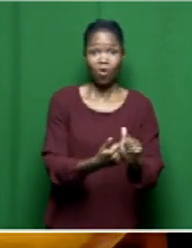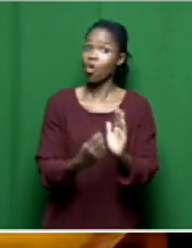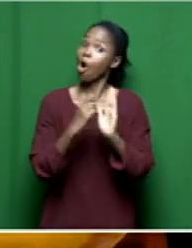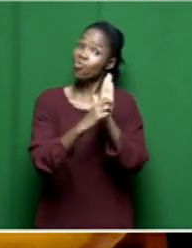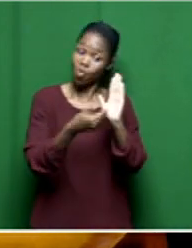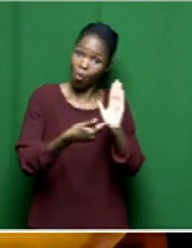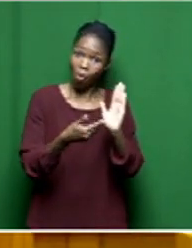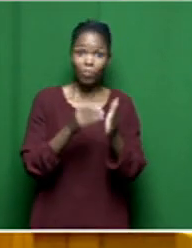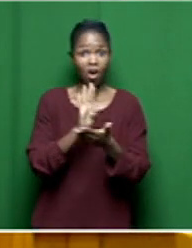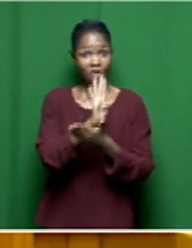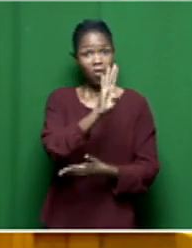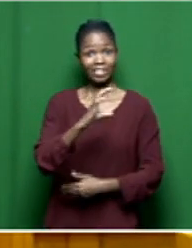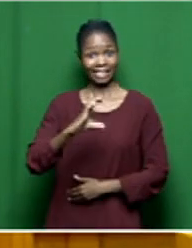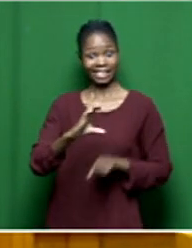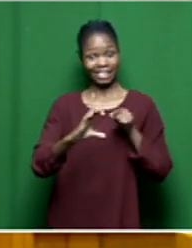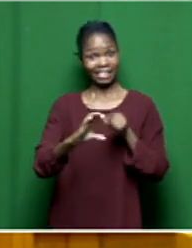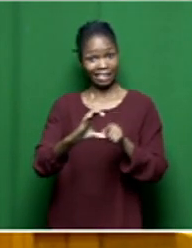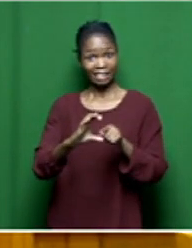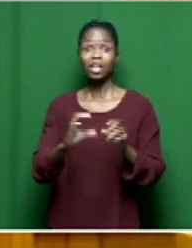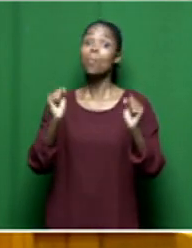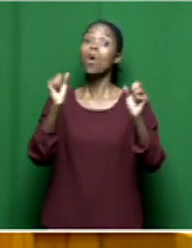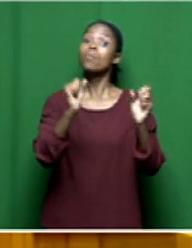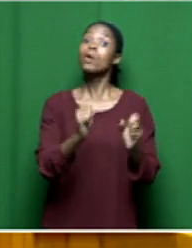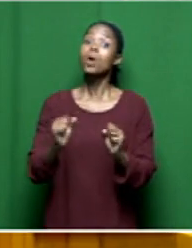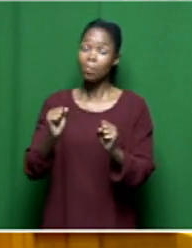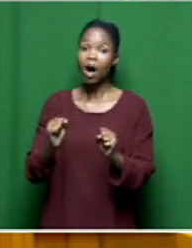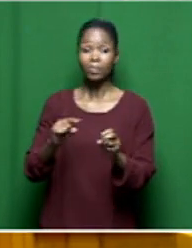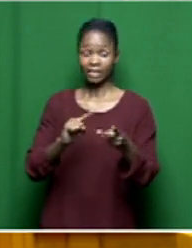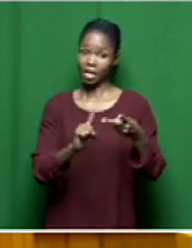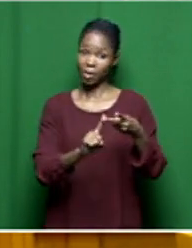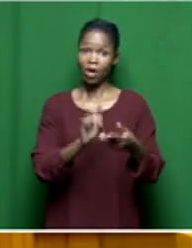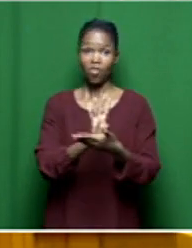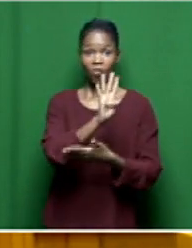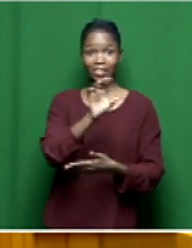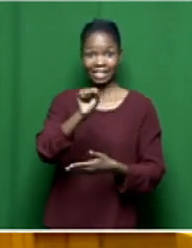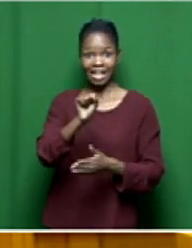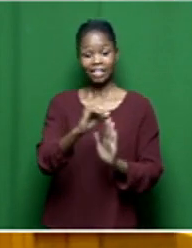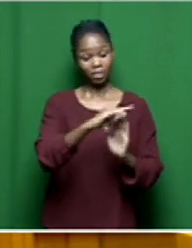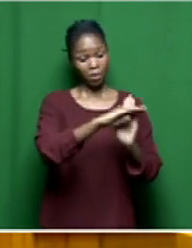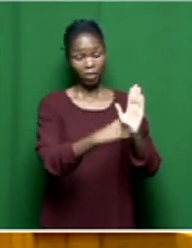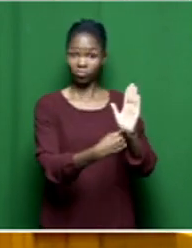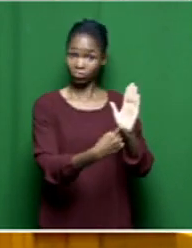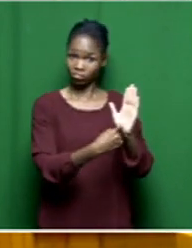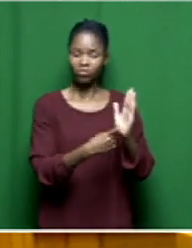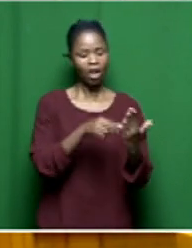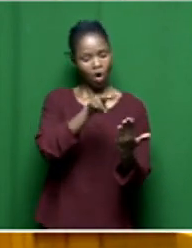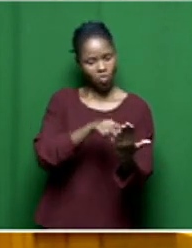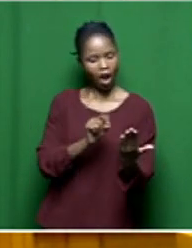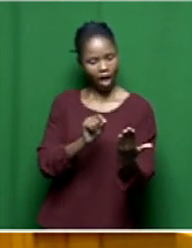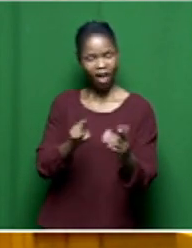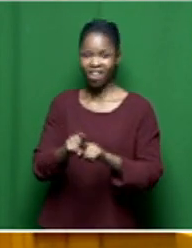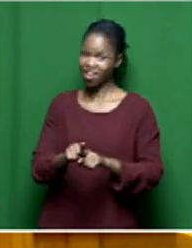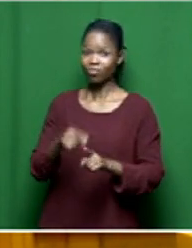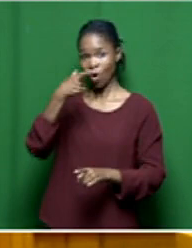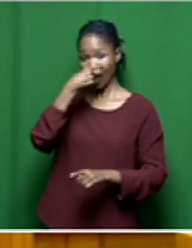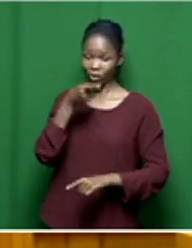According to Rule 14C, read alongside 14S, if you read them now, you will realize that President must